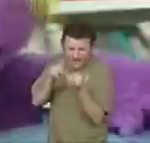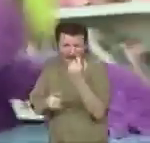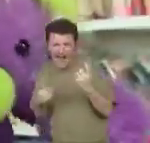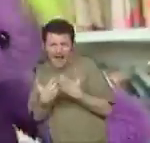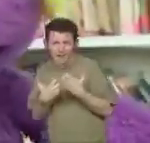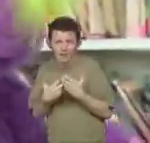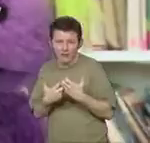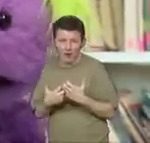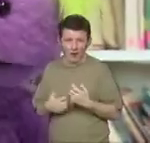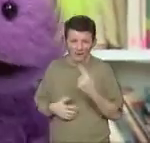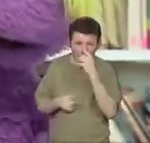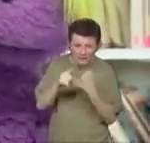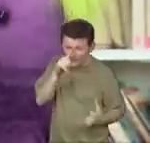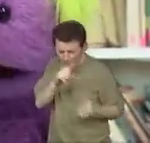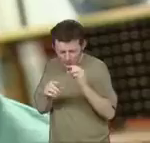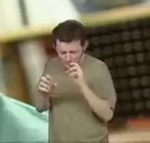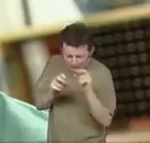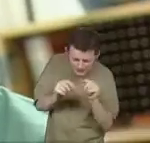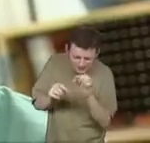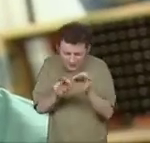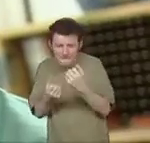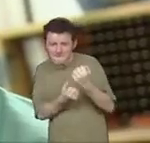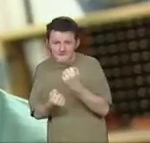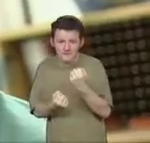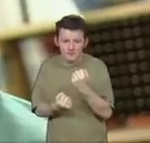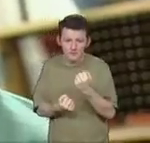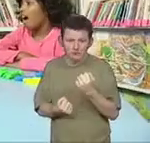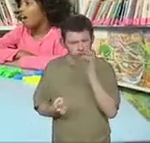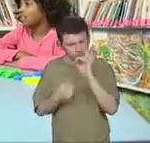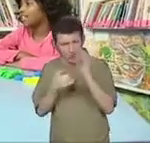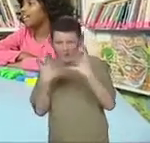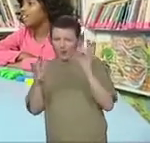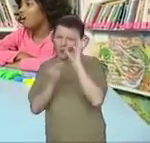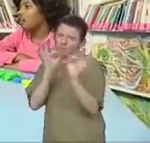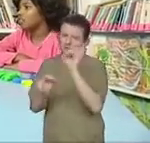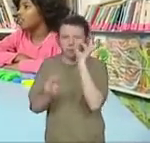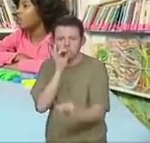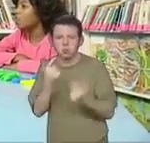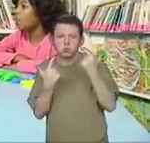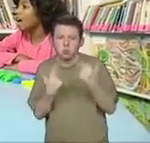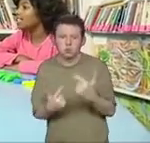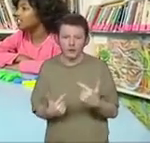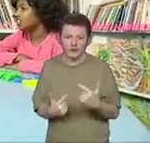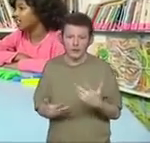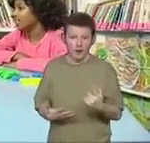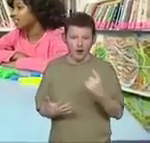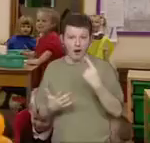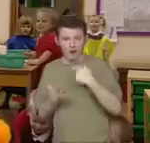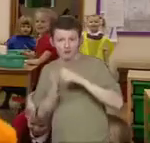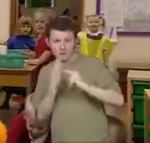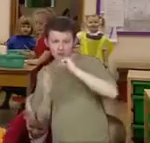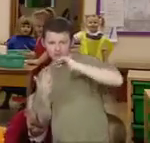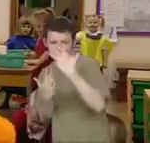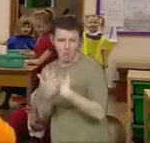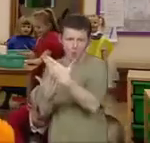things out. And I discovered that they found things out by... asking lots of questions!